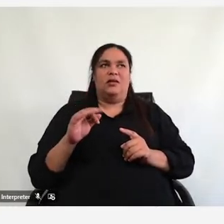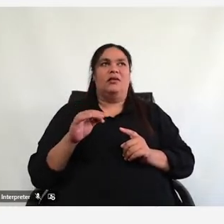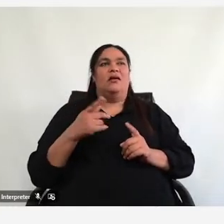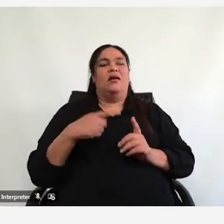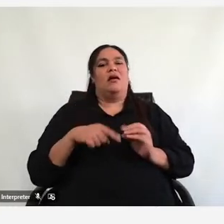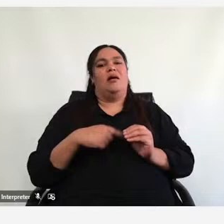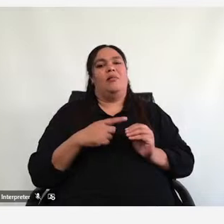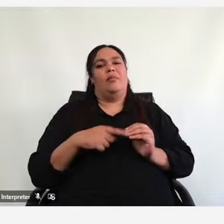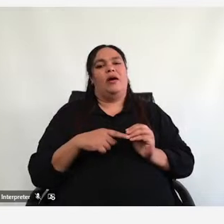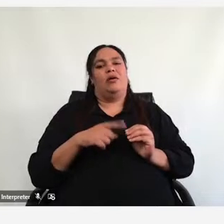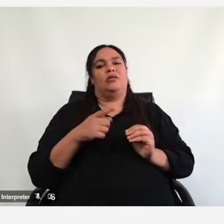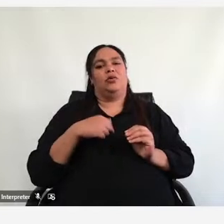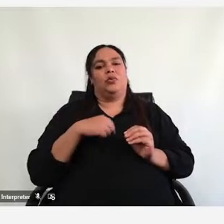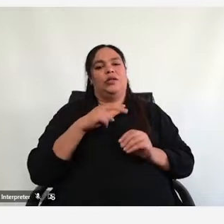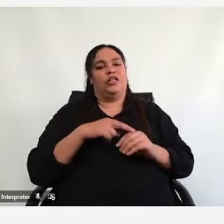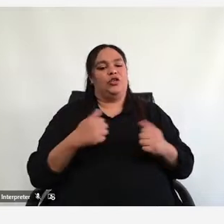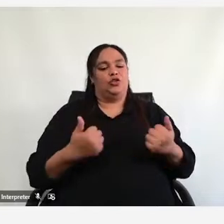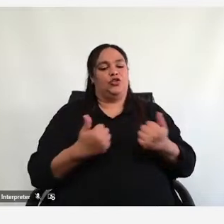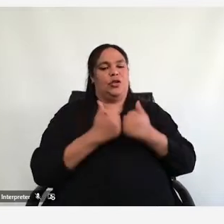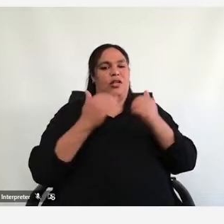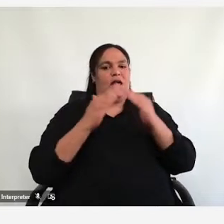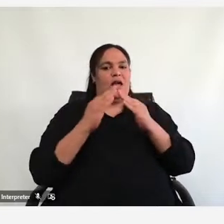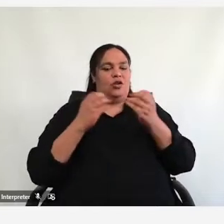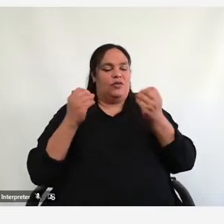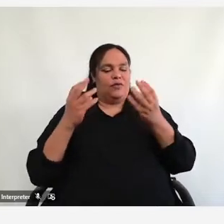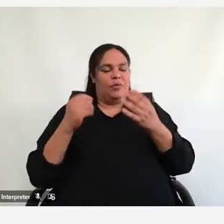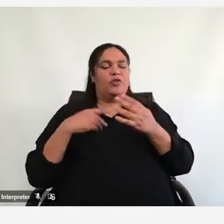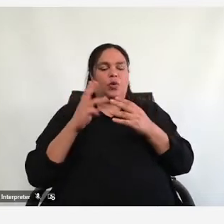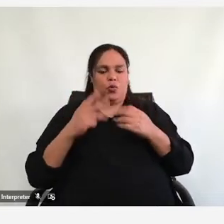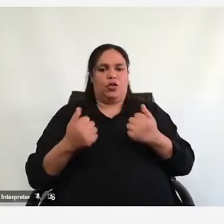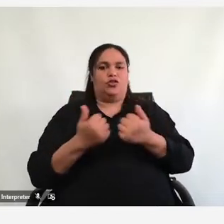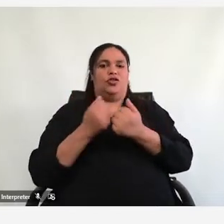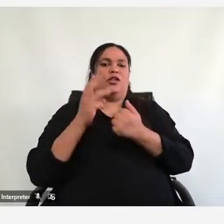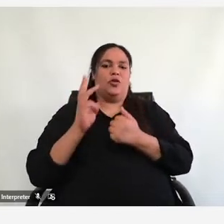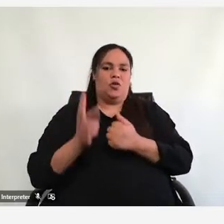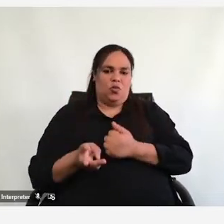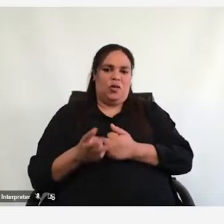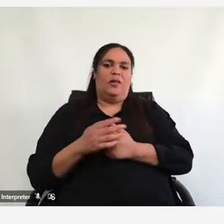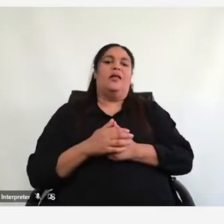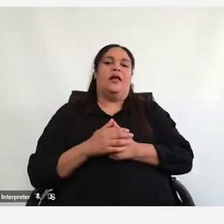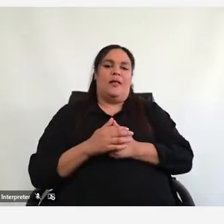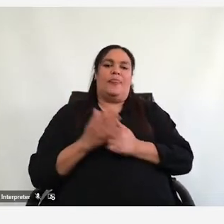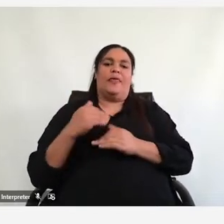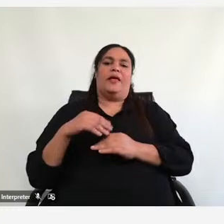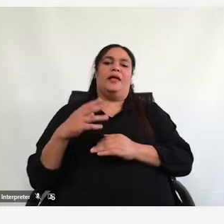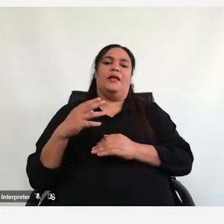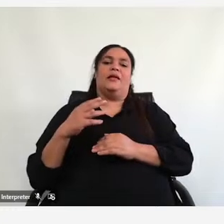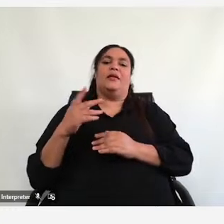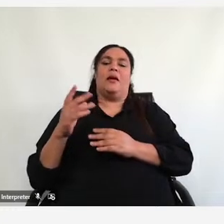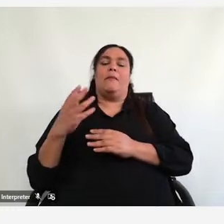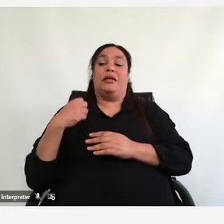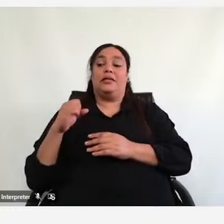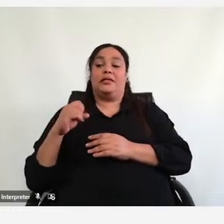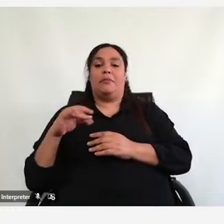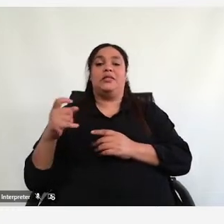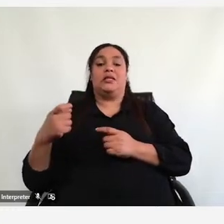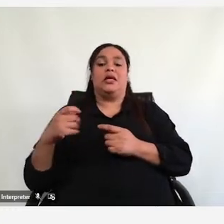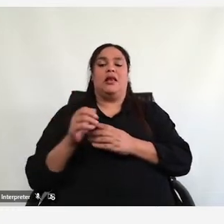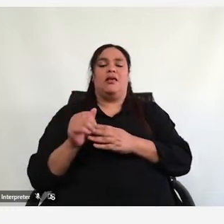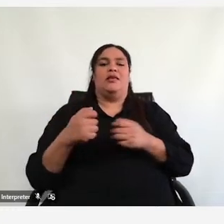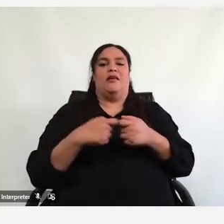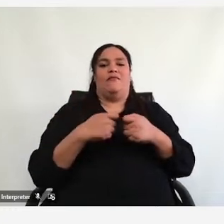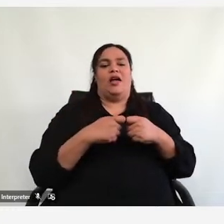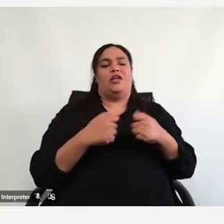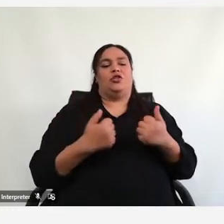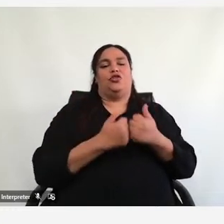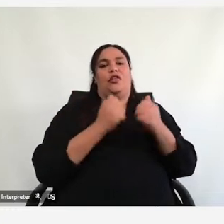regarding that we must challenge the housing data. We will definitely challenge the housing data, and Min Simmers is leading that fight to challenge the